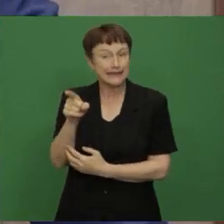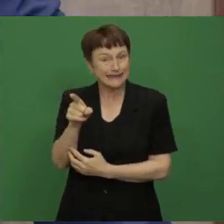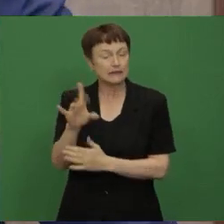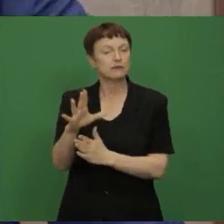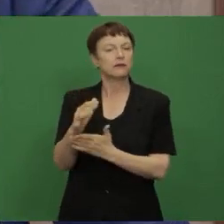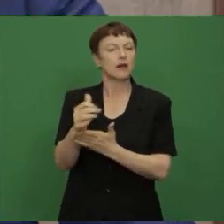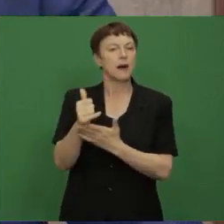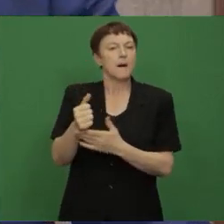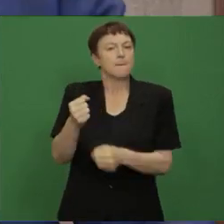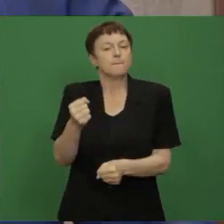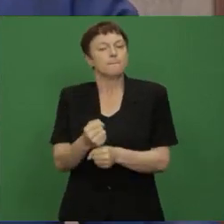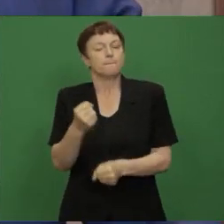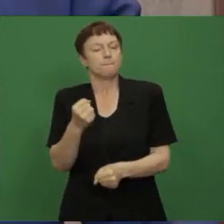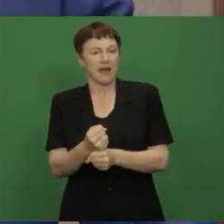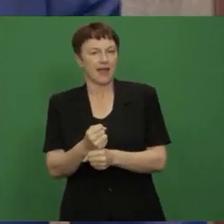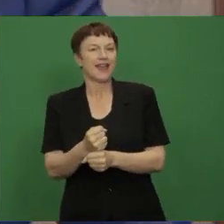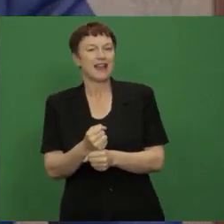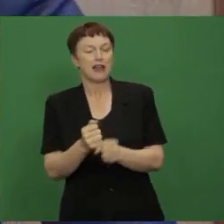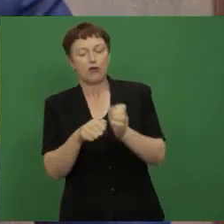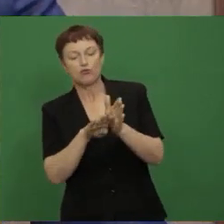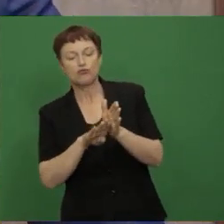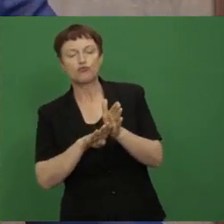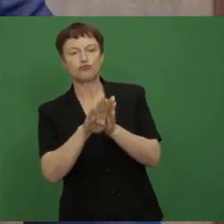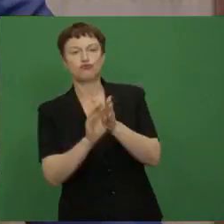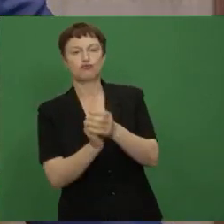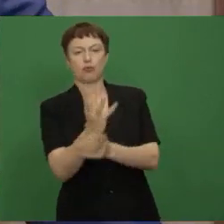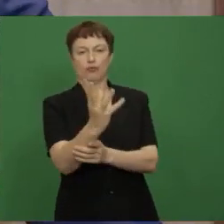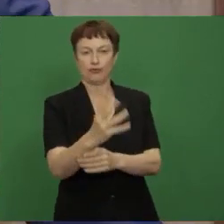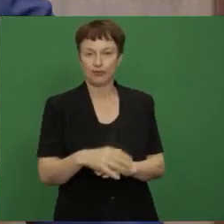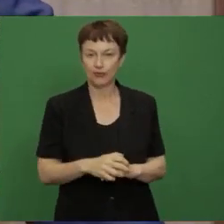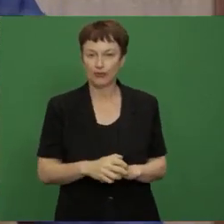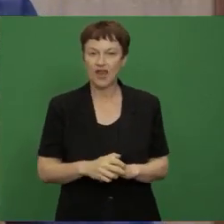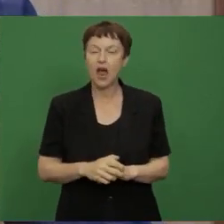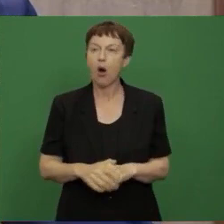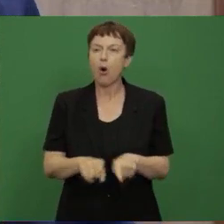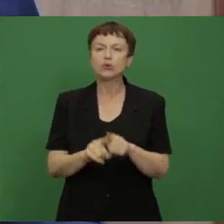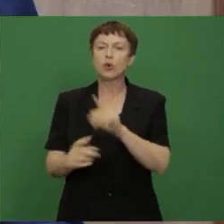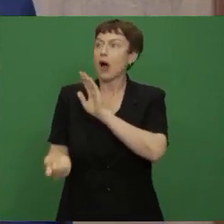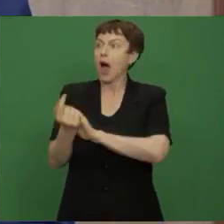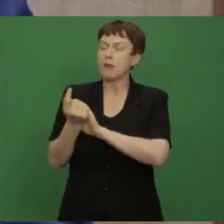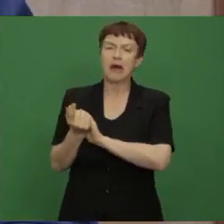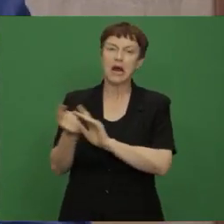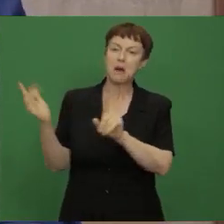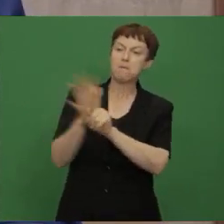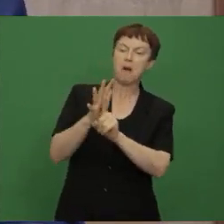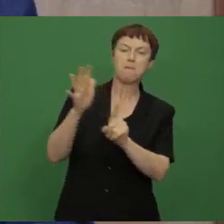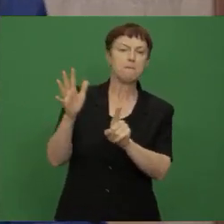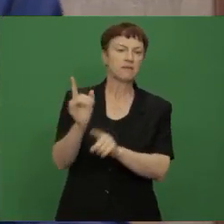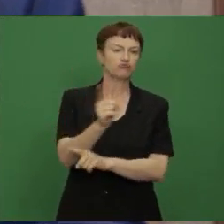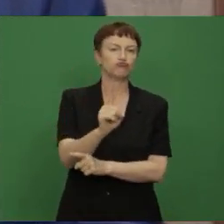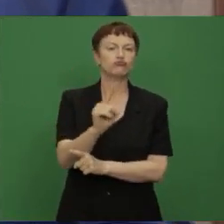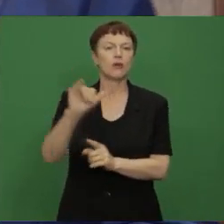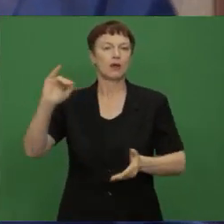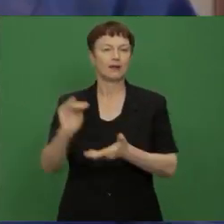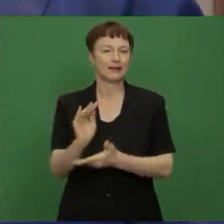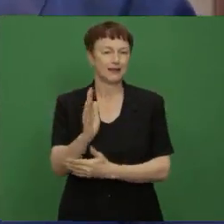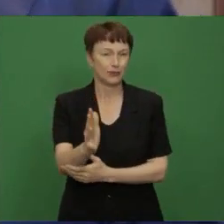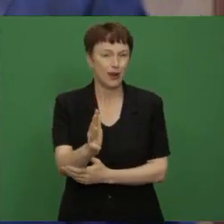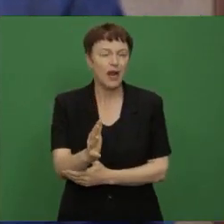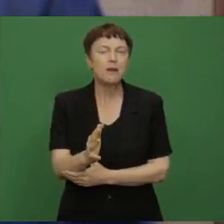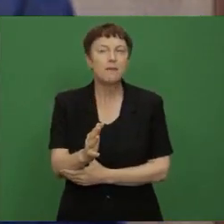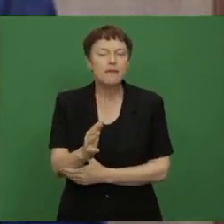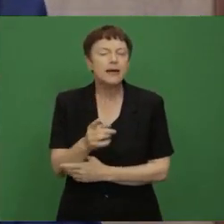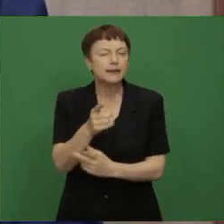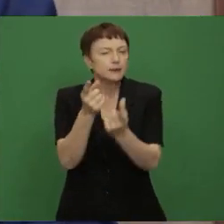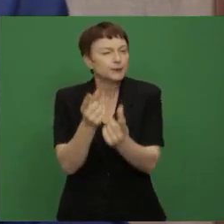resilient to shocks. These should be complemented by implementation of credible structural